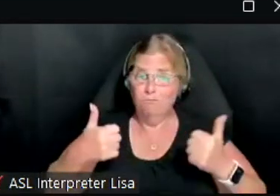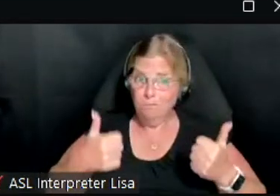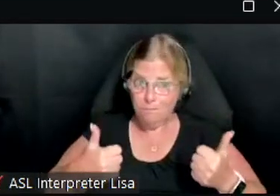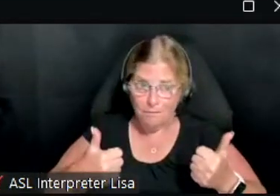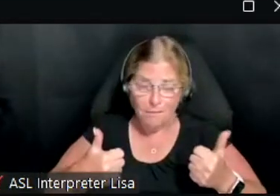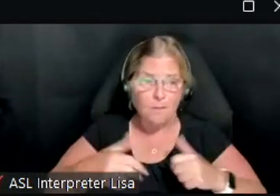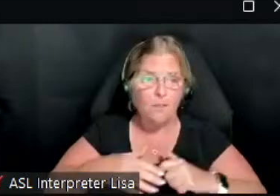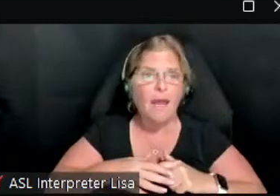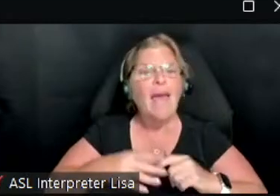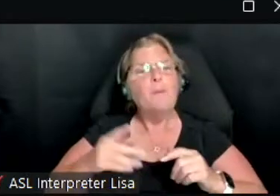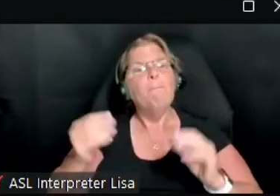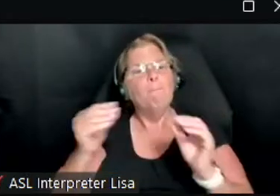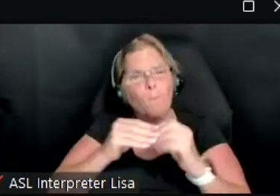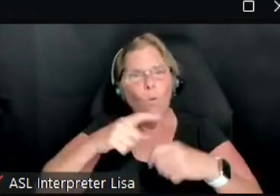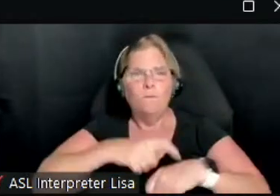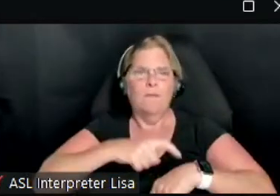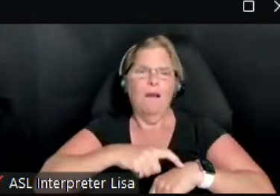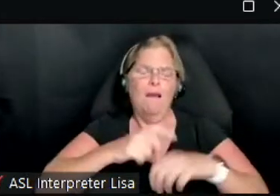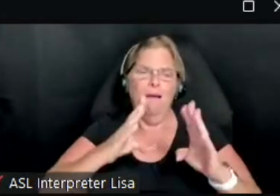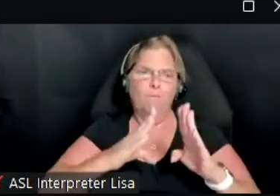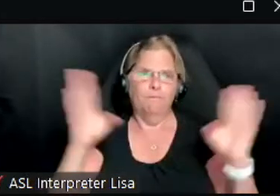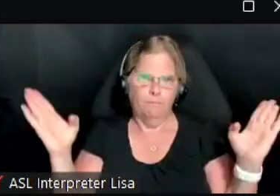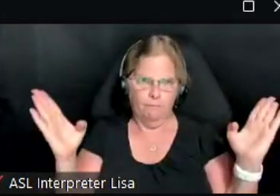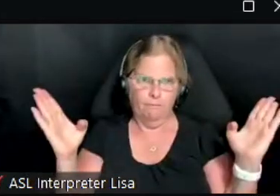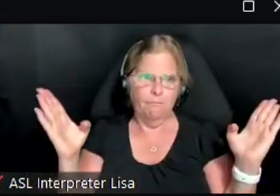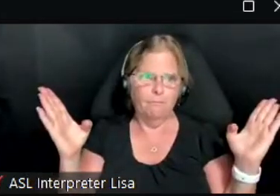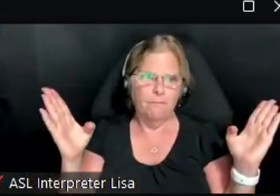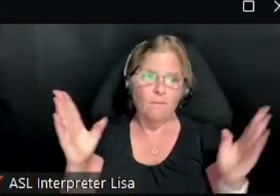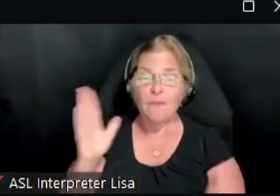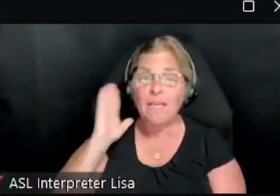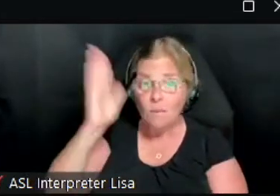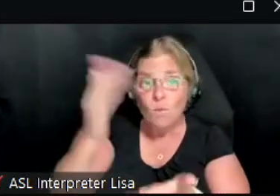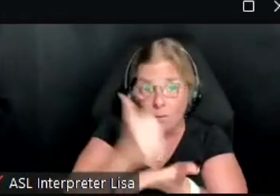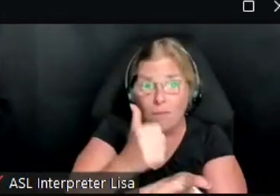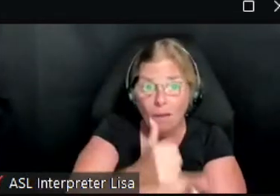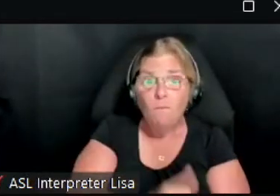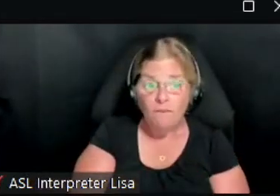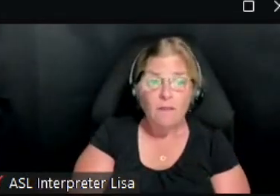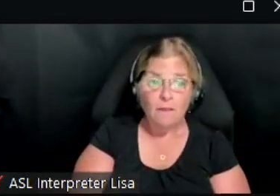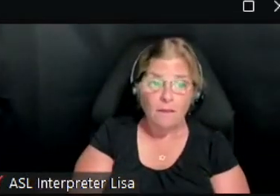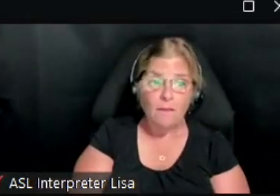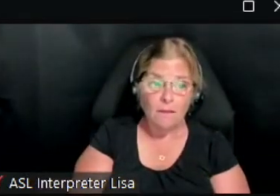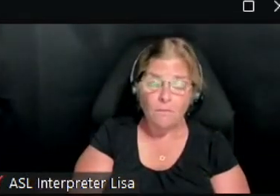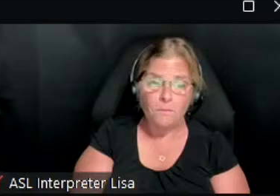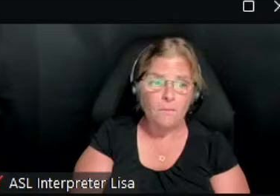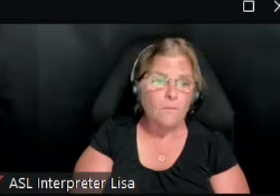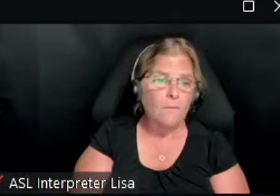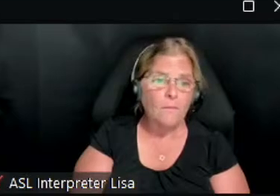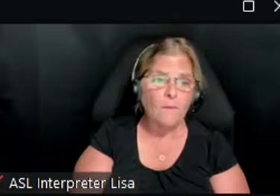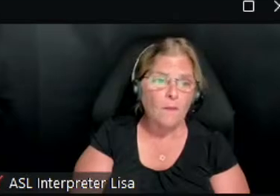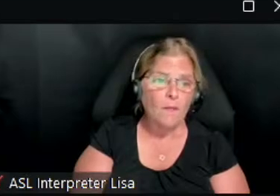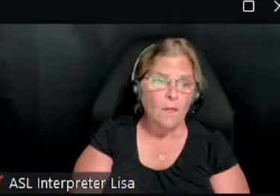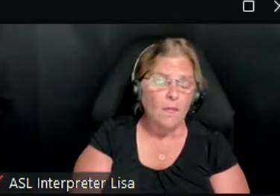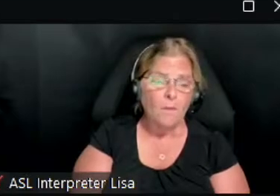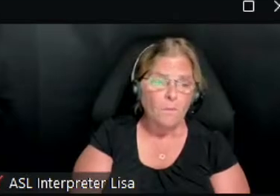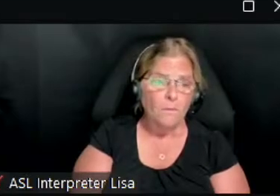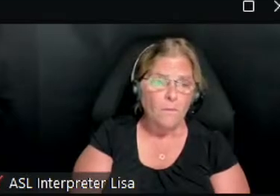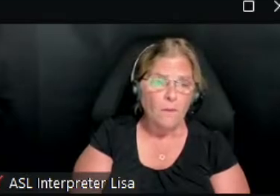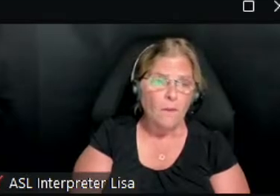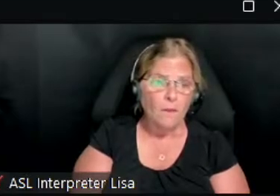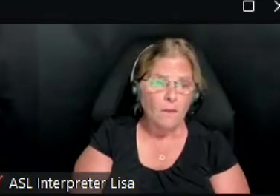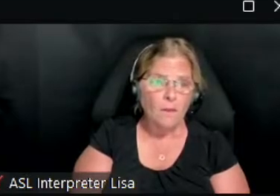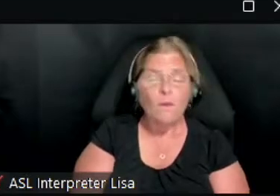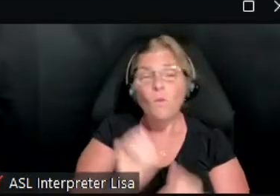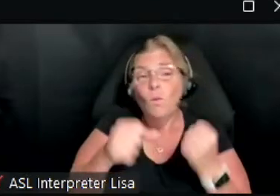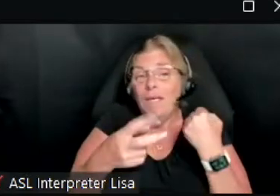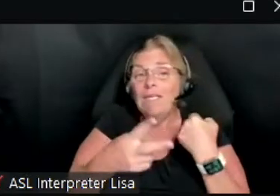longer stretches of time would be helpful. We can always save money, but that depends on where